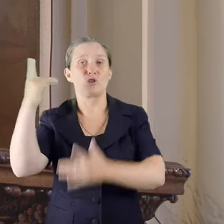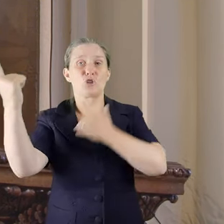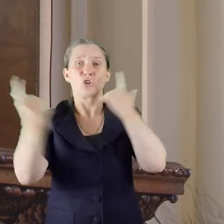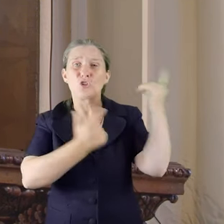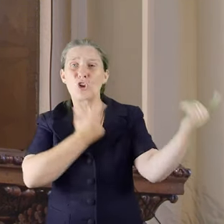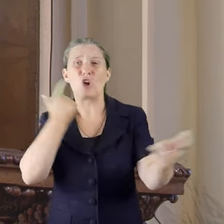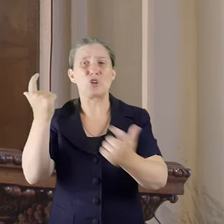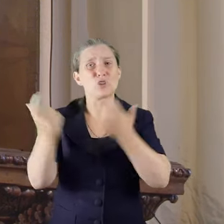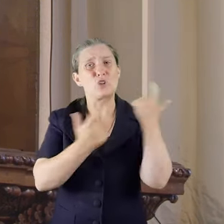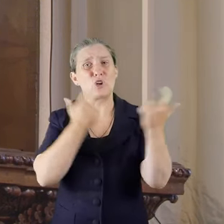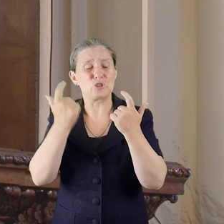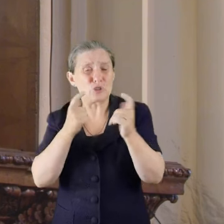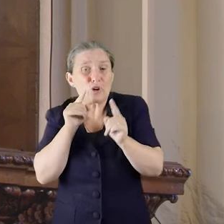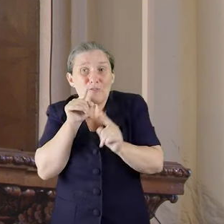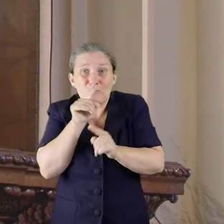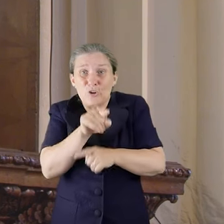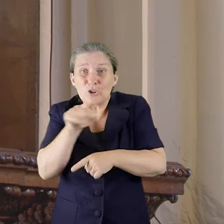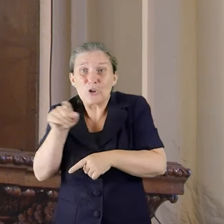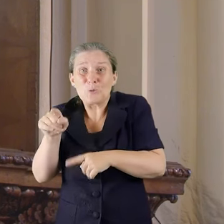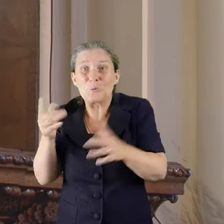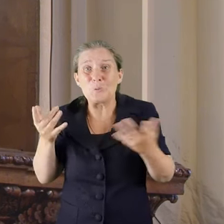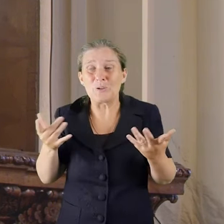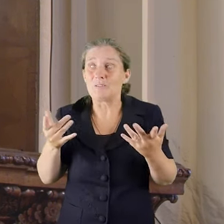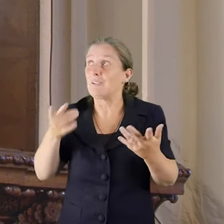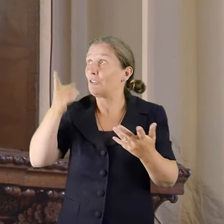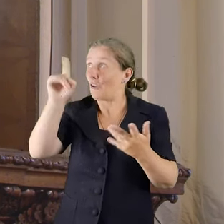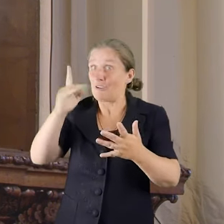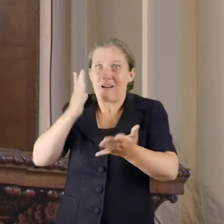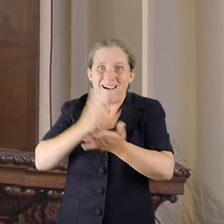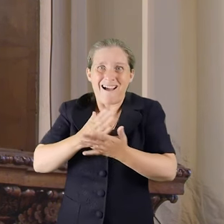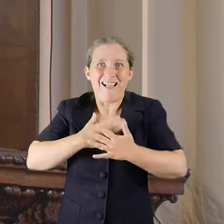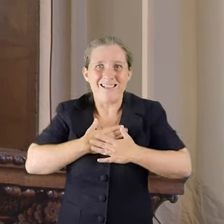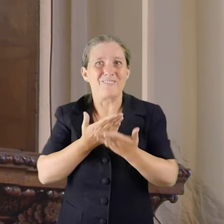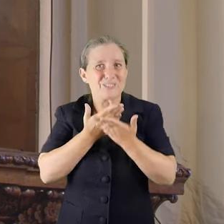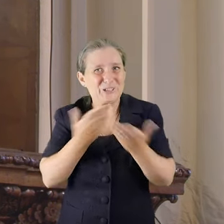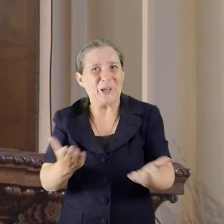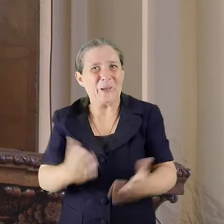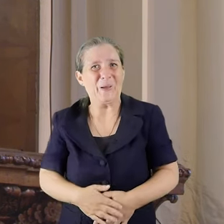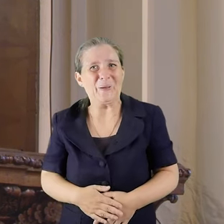you. God longs for you, loves you.